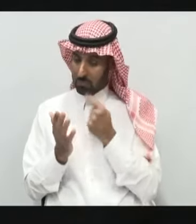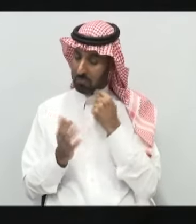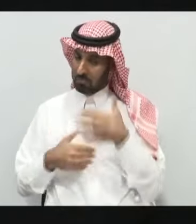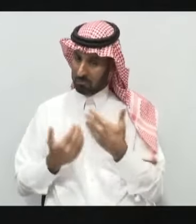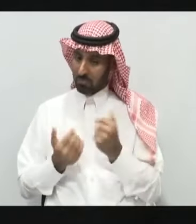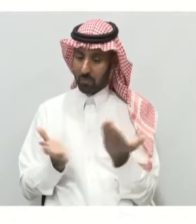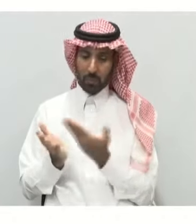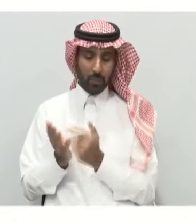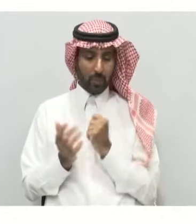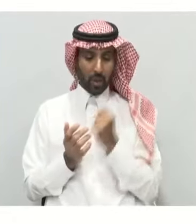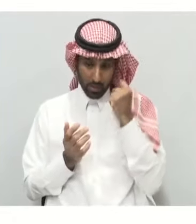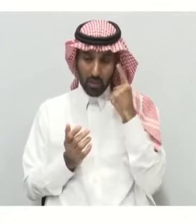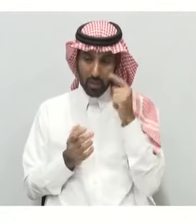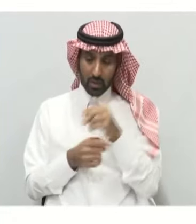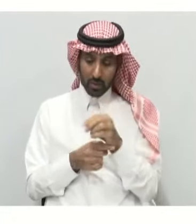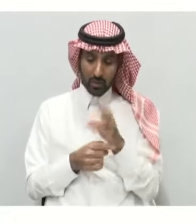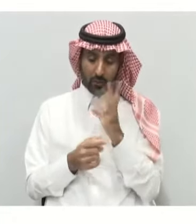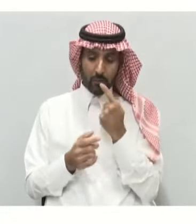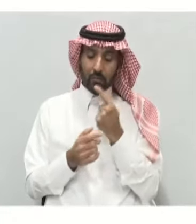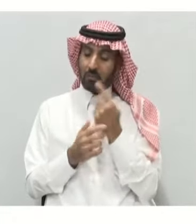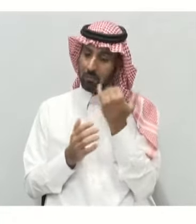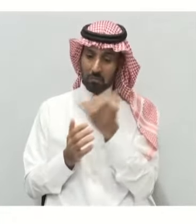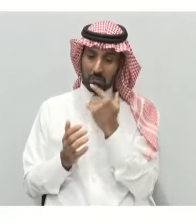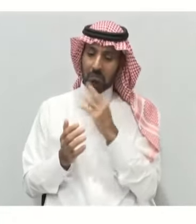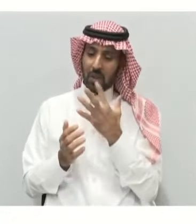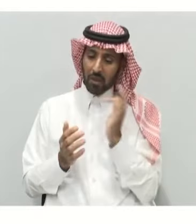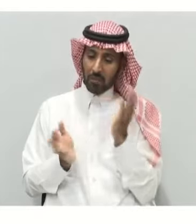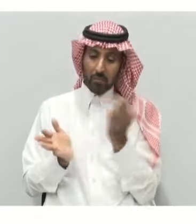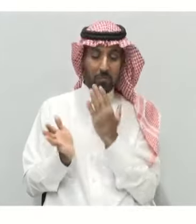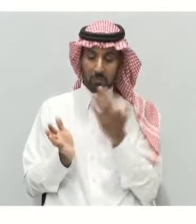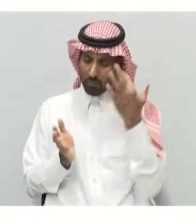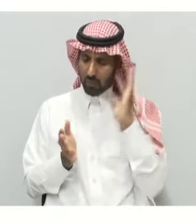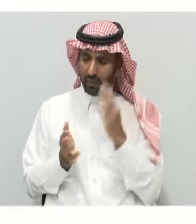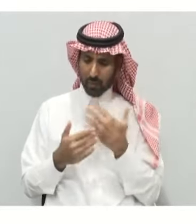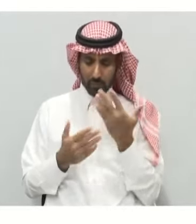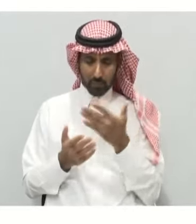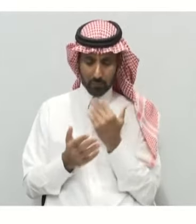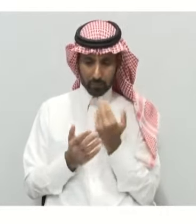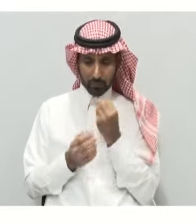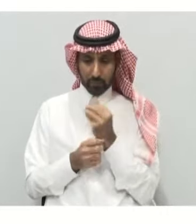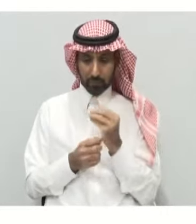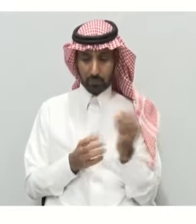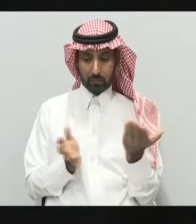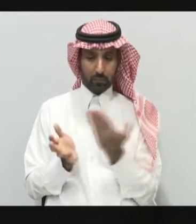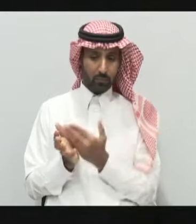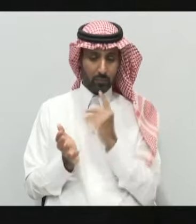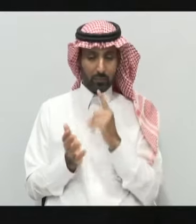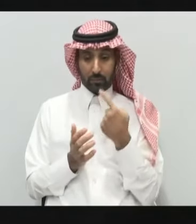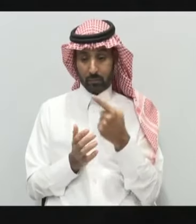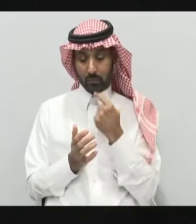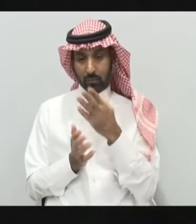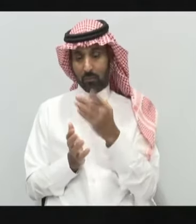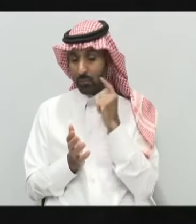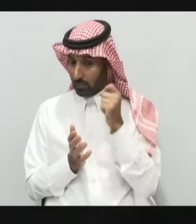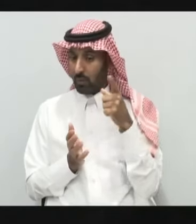fun. Also, I think English is easy. It's flexible, it is easy to learn. And we also said